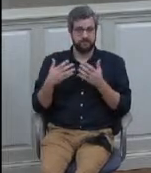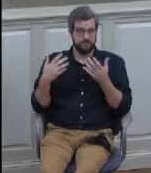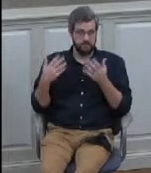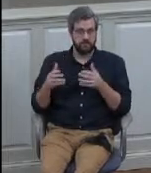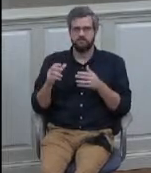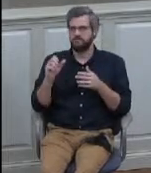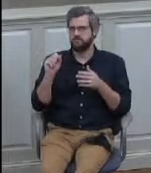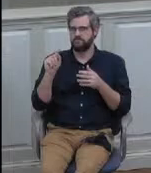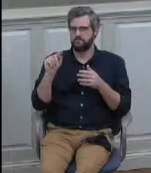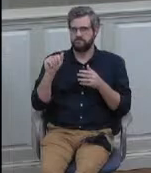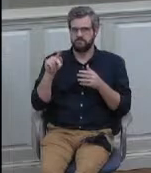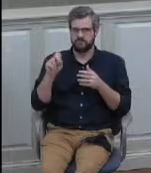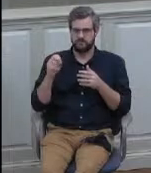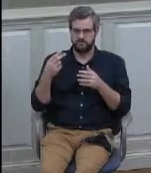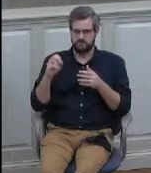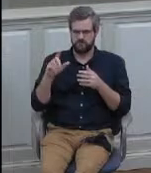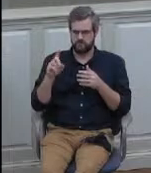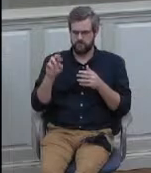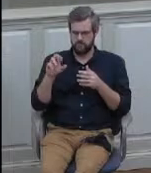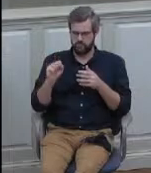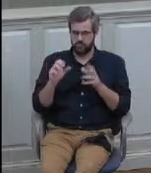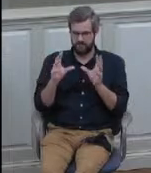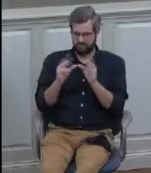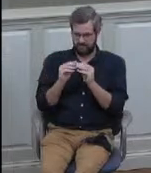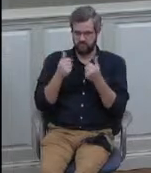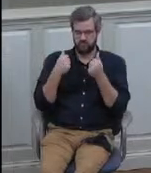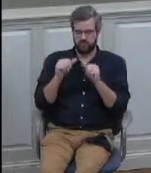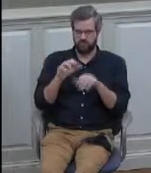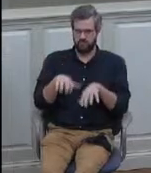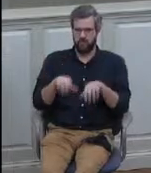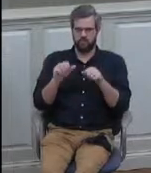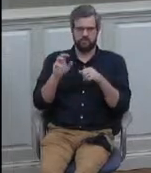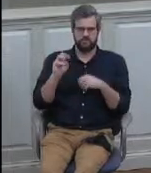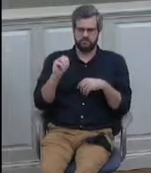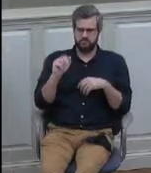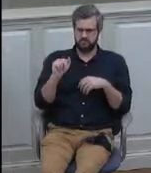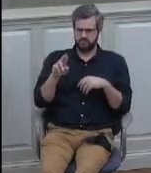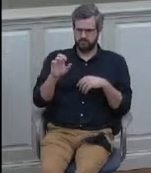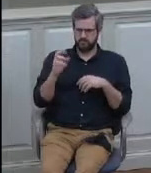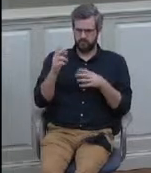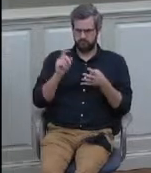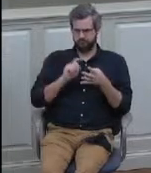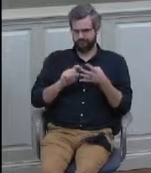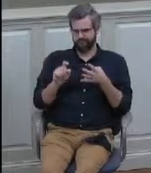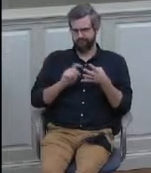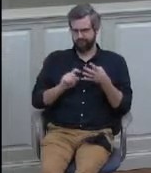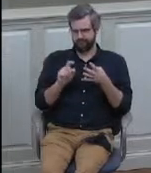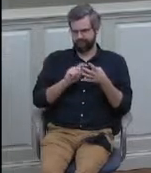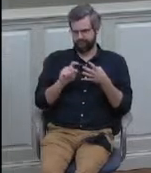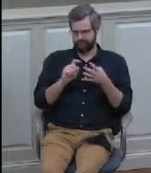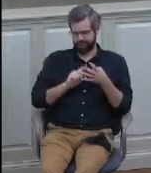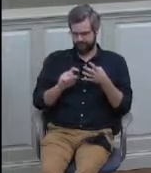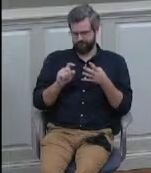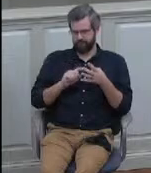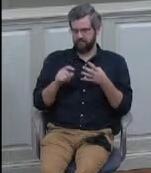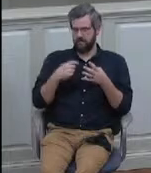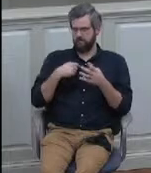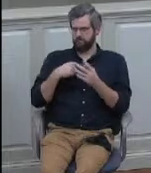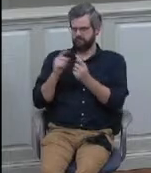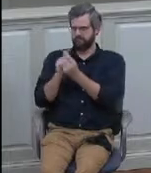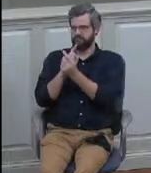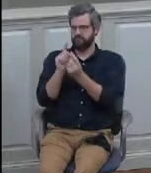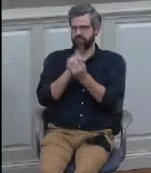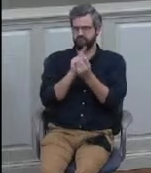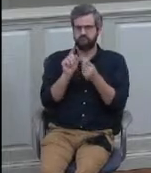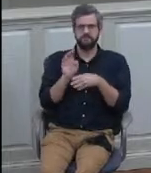stakeholder meetings. We're trying to do those in March. Middle of March is kind of the target at this point. I'm going to get out and start meeting with